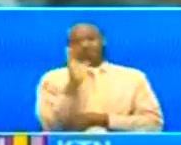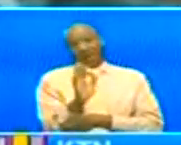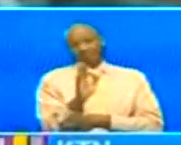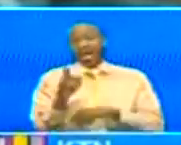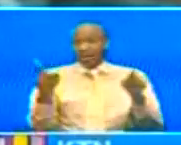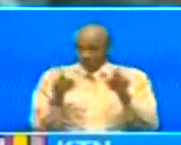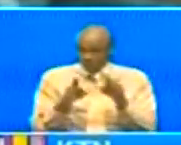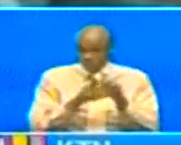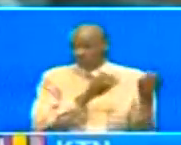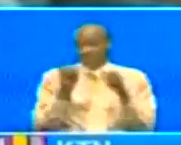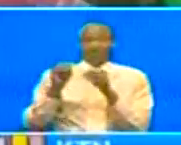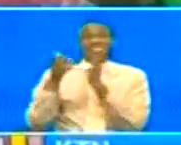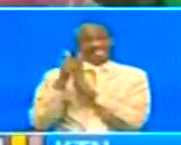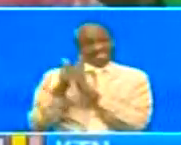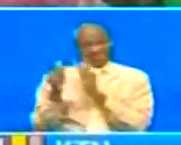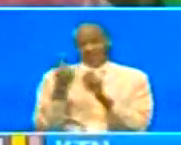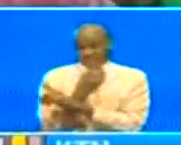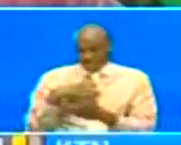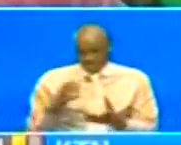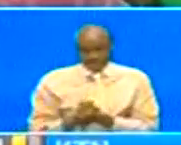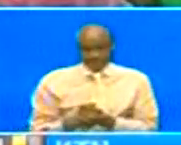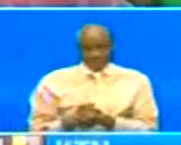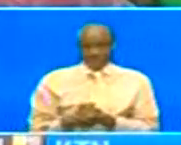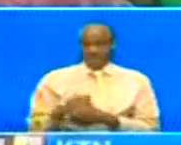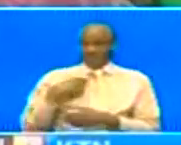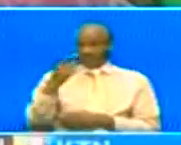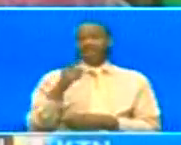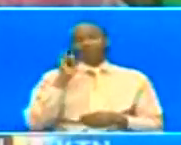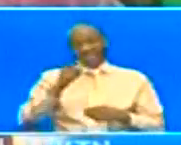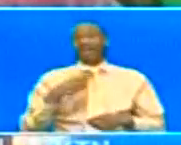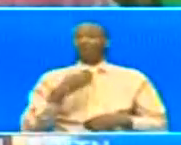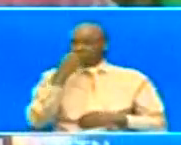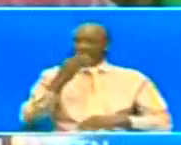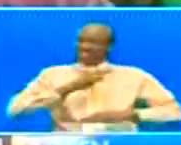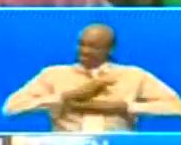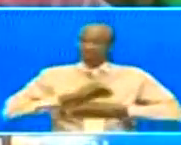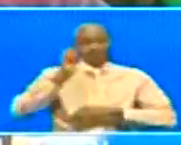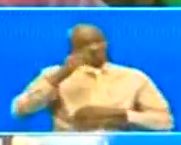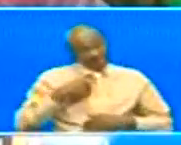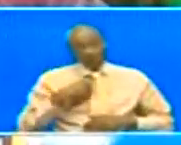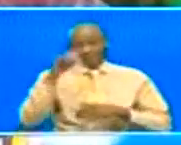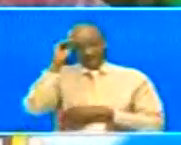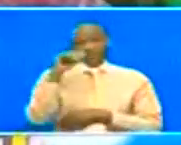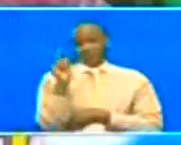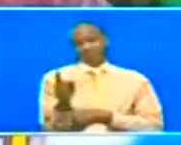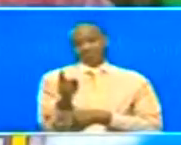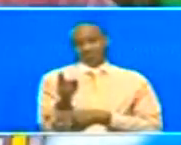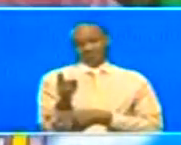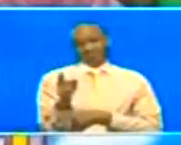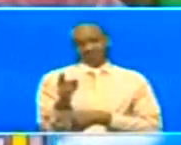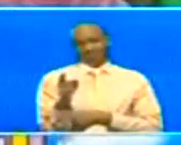and transfer of skills. India has achieved food security, so I think we can learn from them in terms